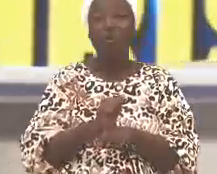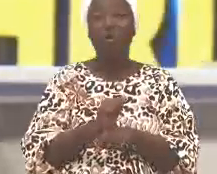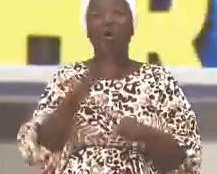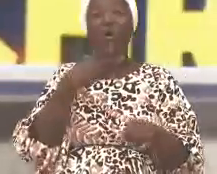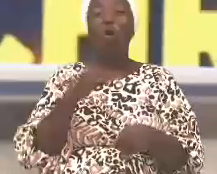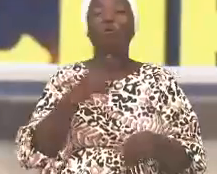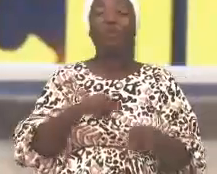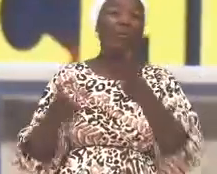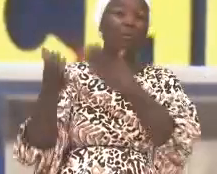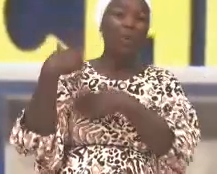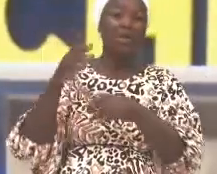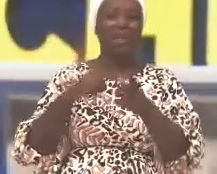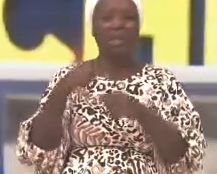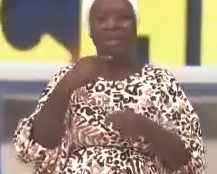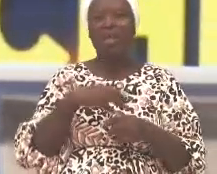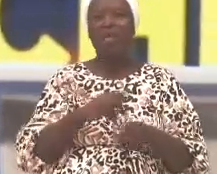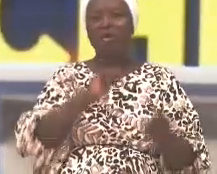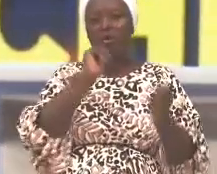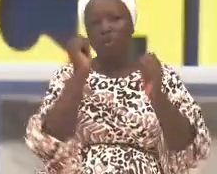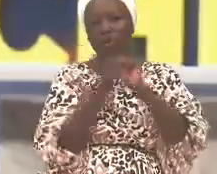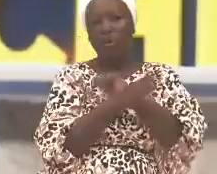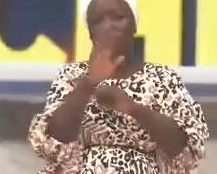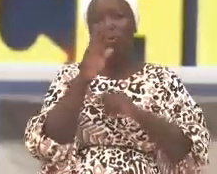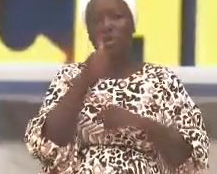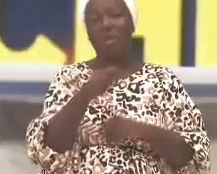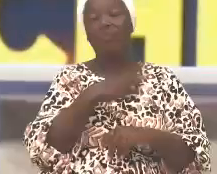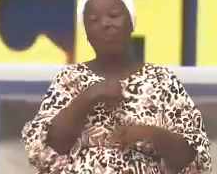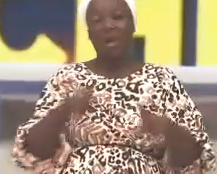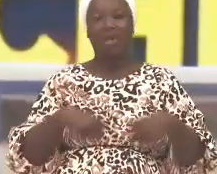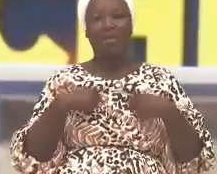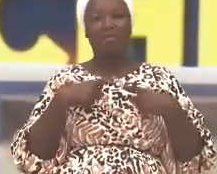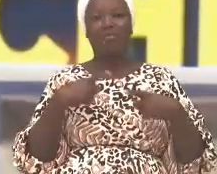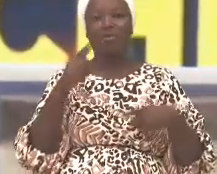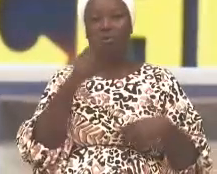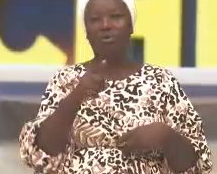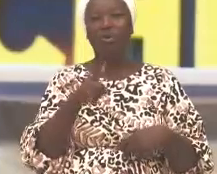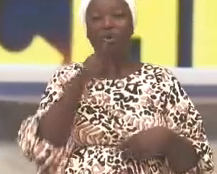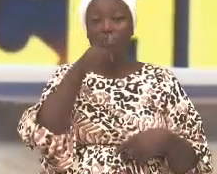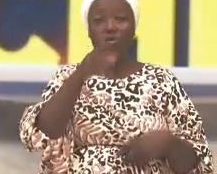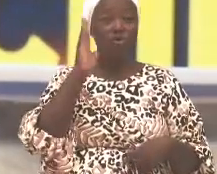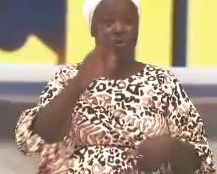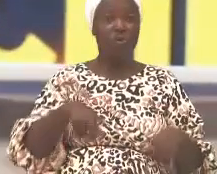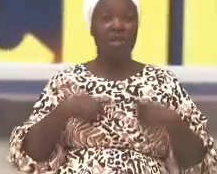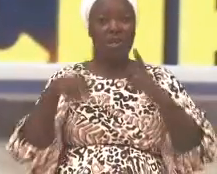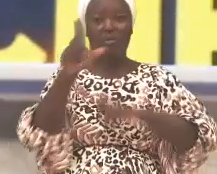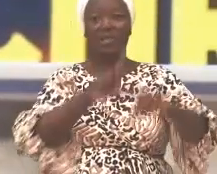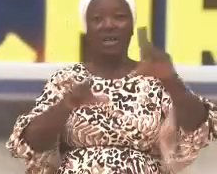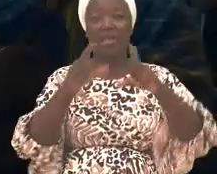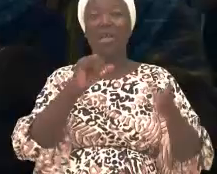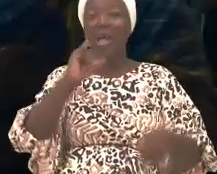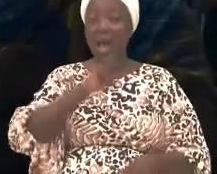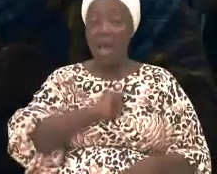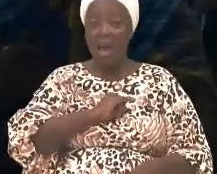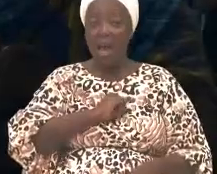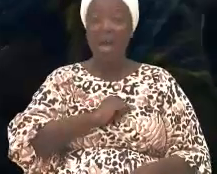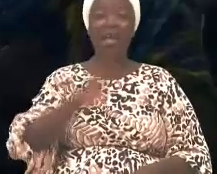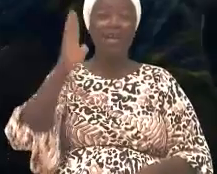turn yourselves and live ye. You will live. I will